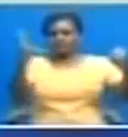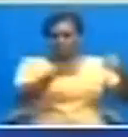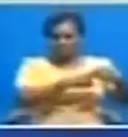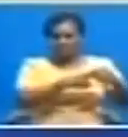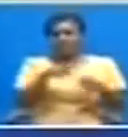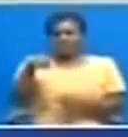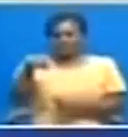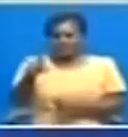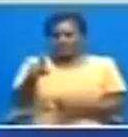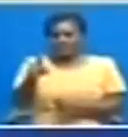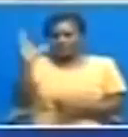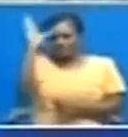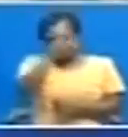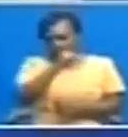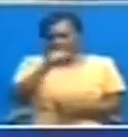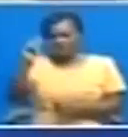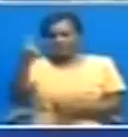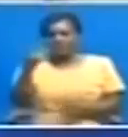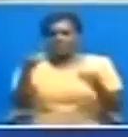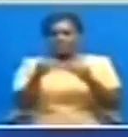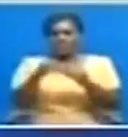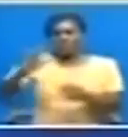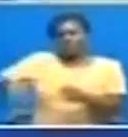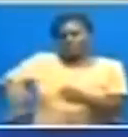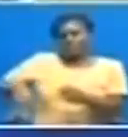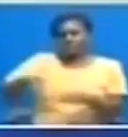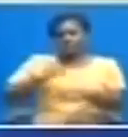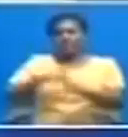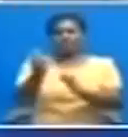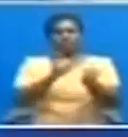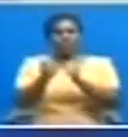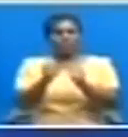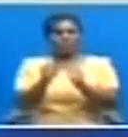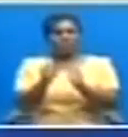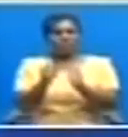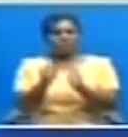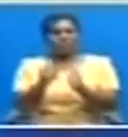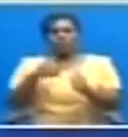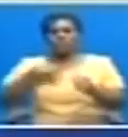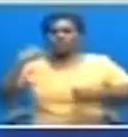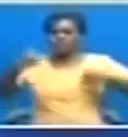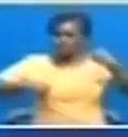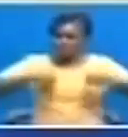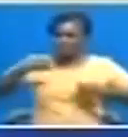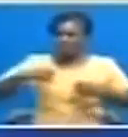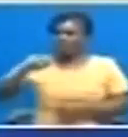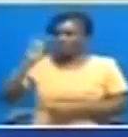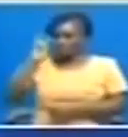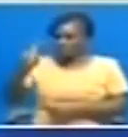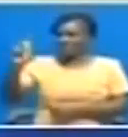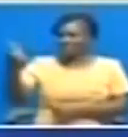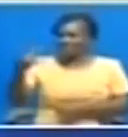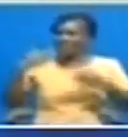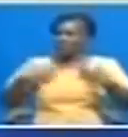Saxons are relishing the chances of meeting a Kenyan side in the latter stages of the competition. I always enjoy watching the Kenyans play. They play a great brand